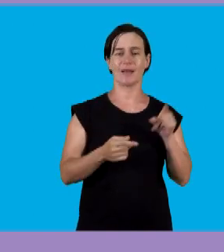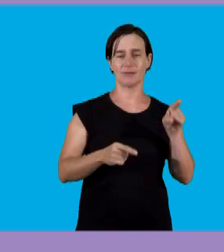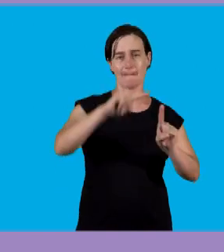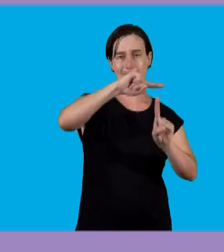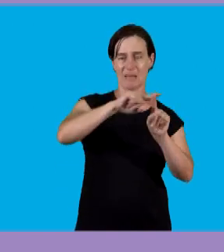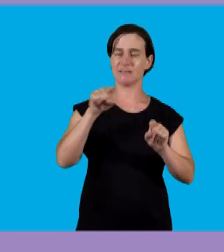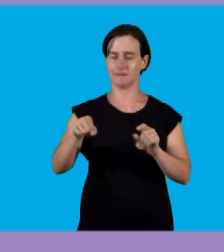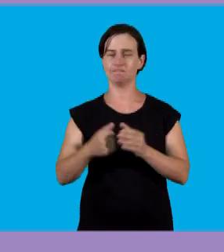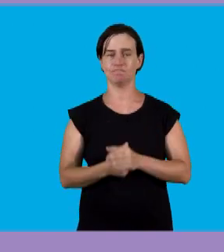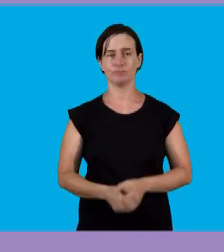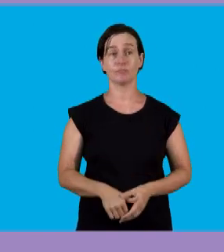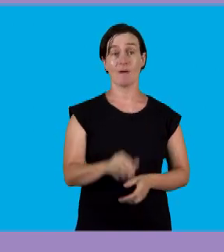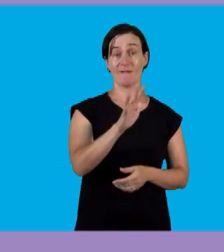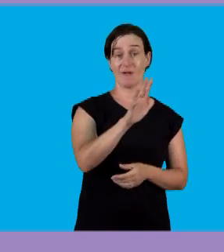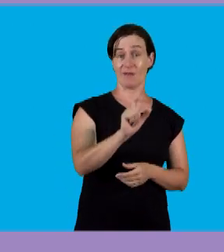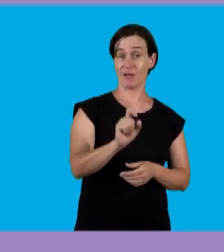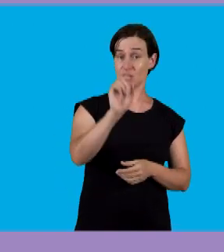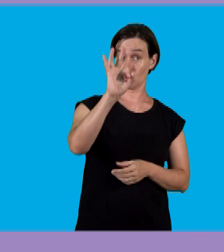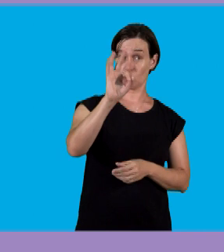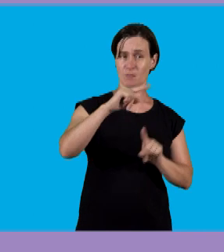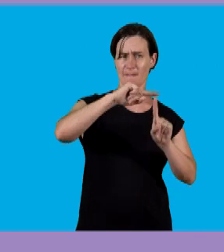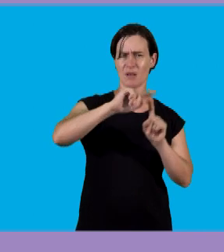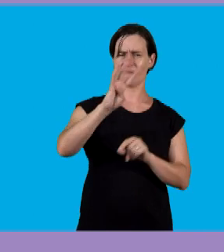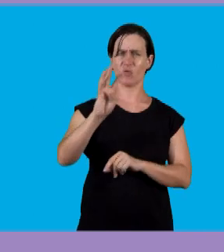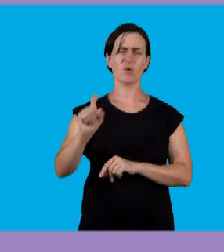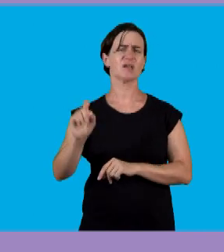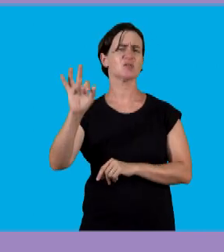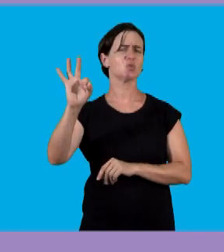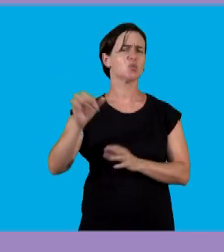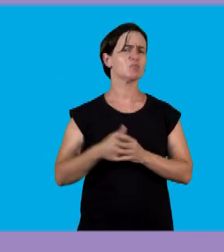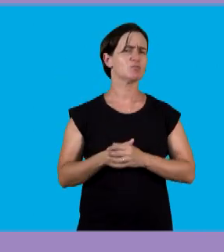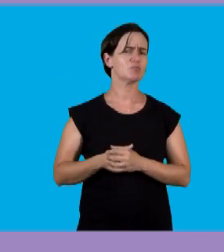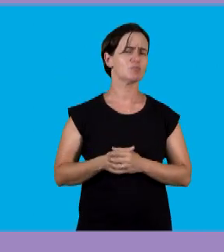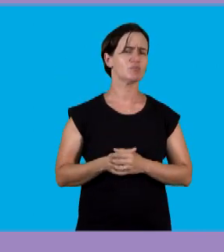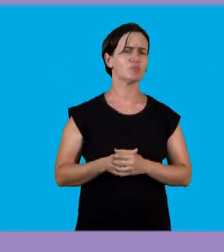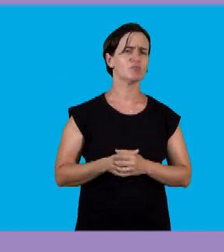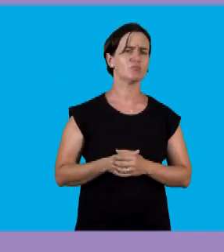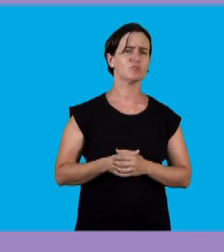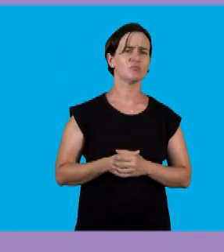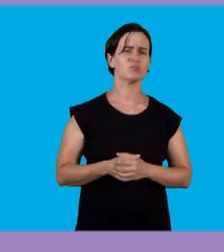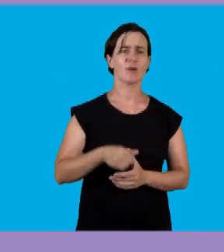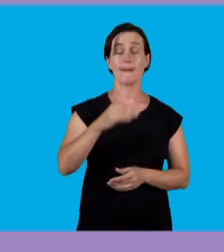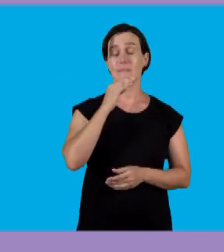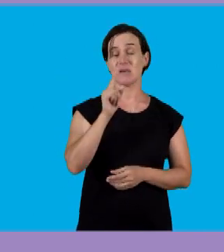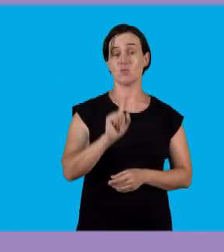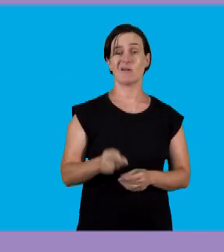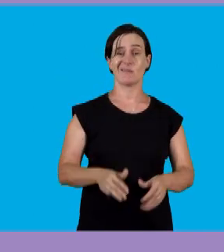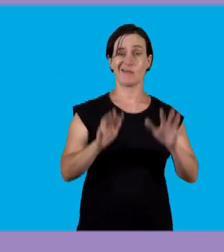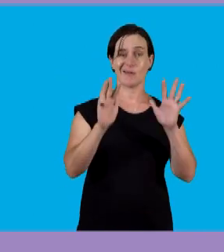So 5x cubed plus 4x cubed, that is going to give us a